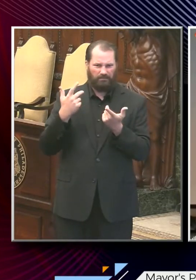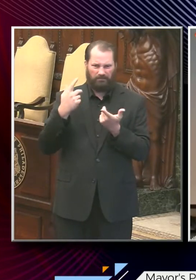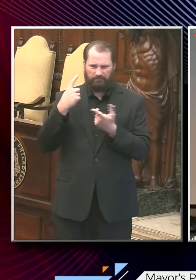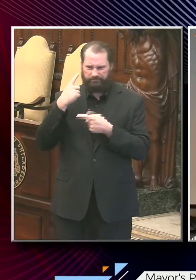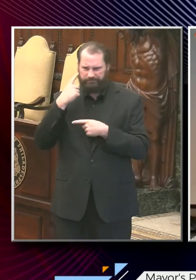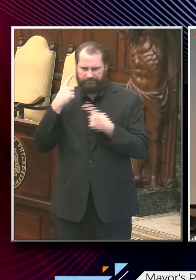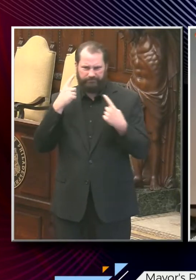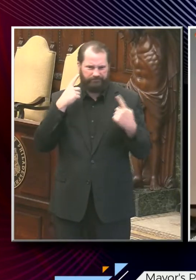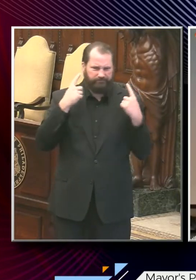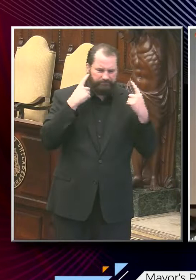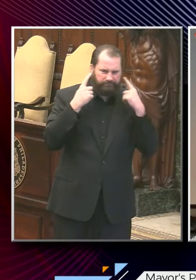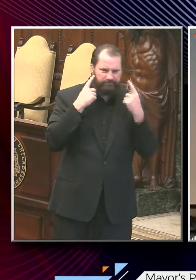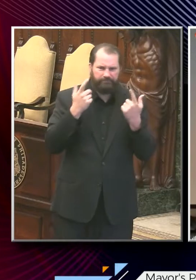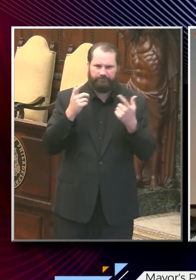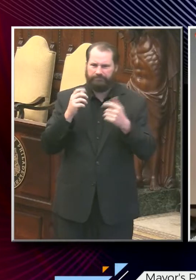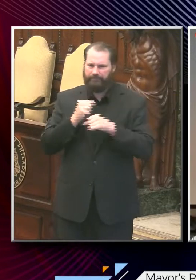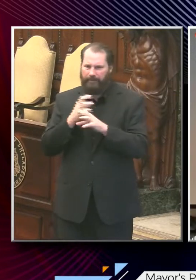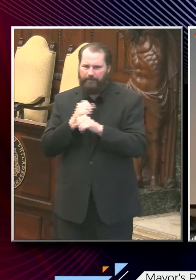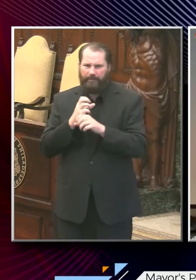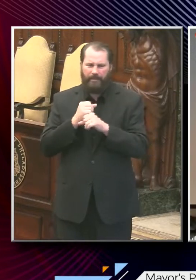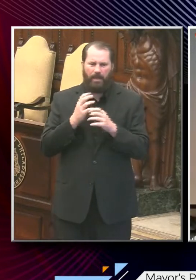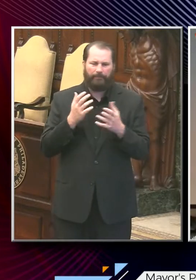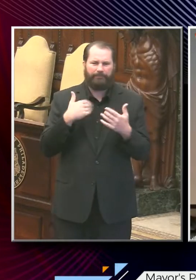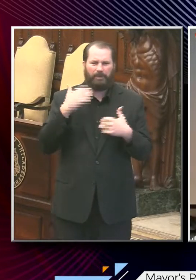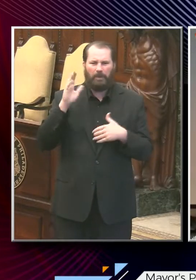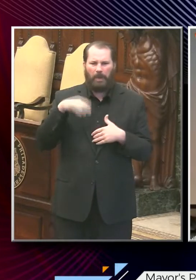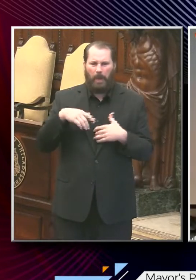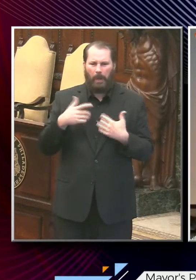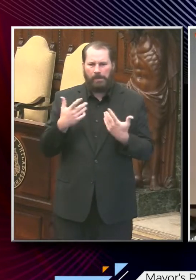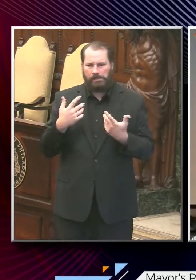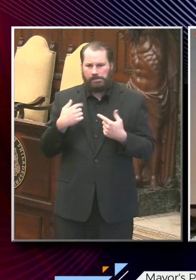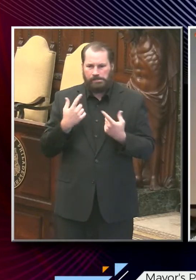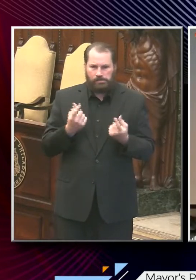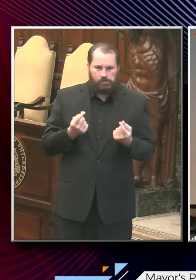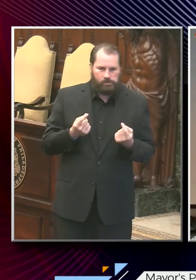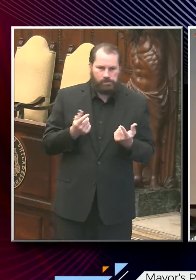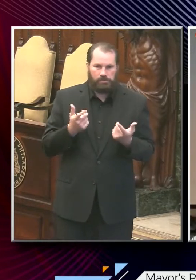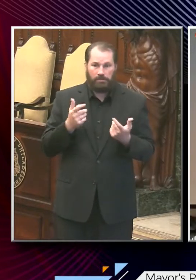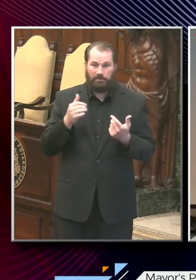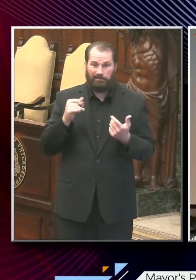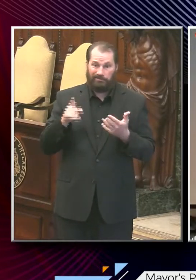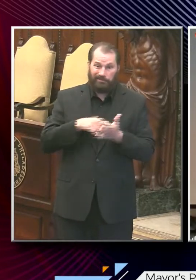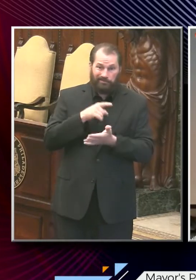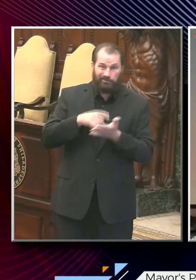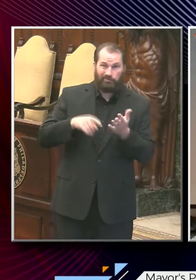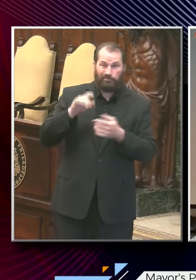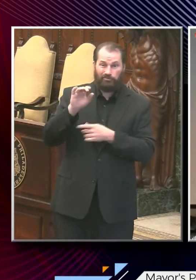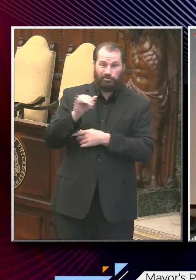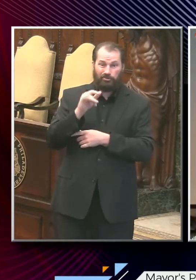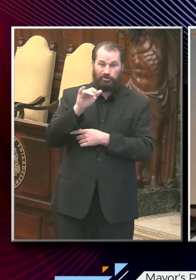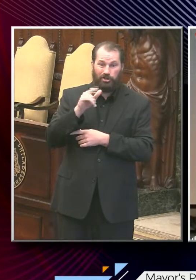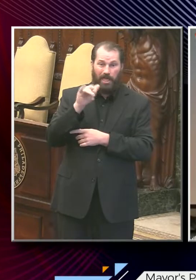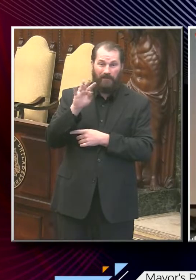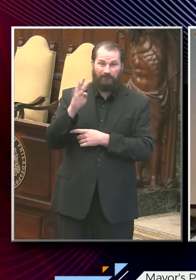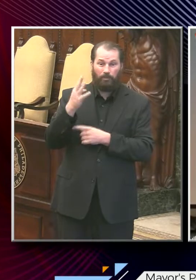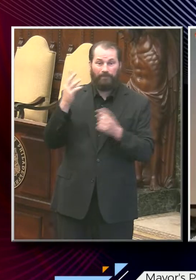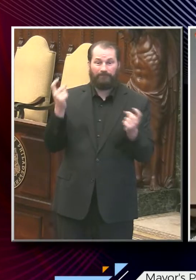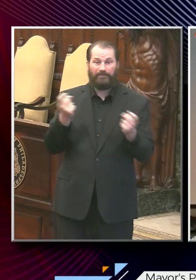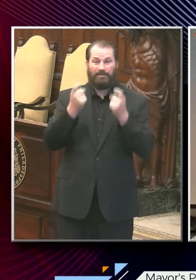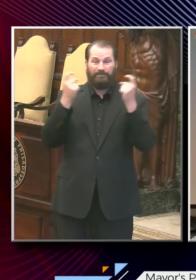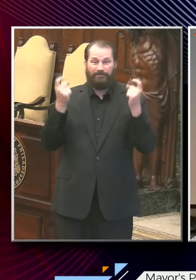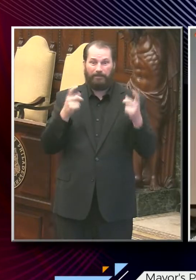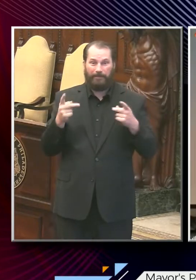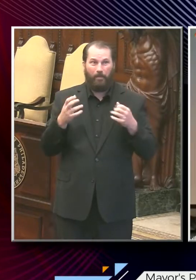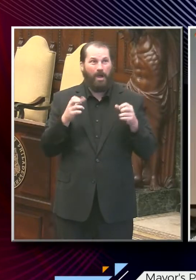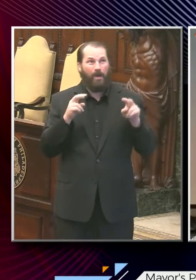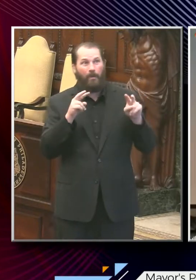Welcome America festival may cause some to truly crave the excitement of an enormous fireworks display over the river. We get all